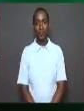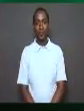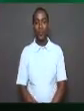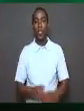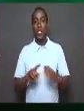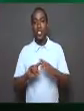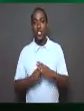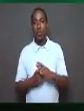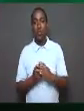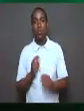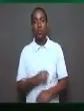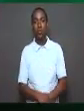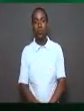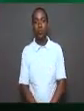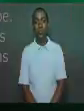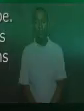Begin.